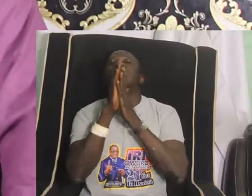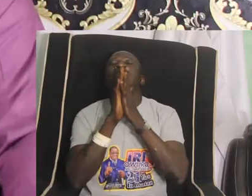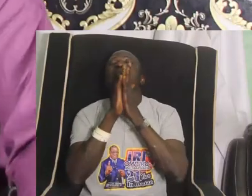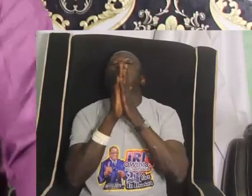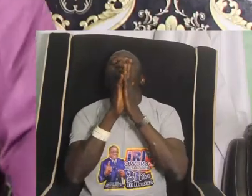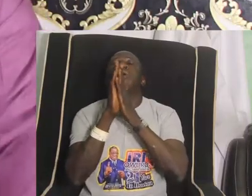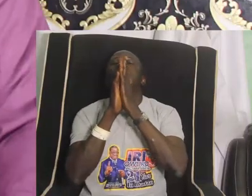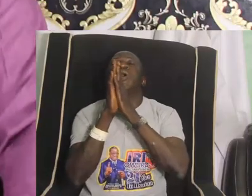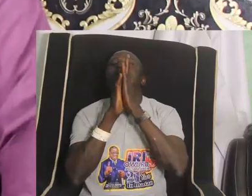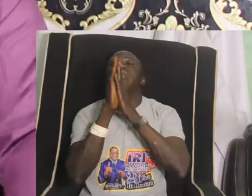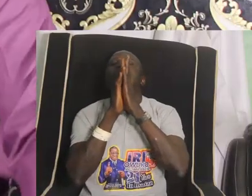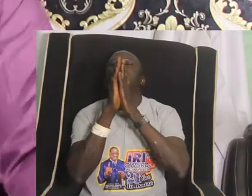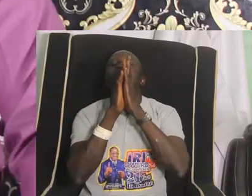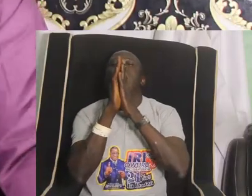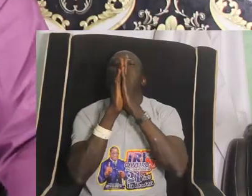Jesus' name.